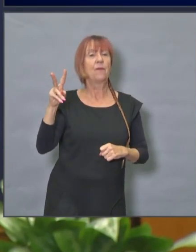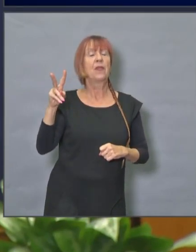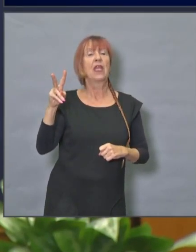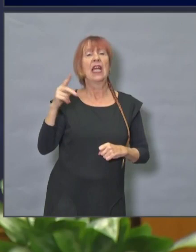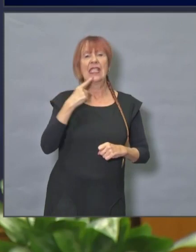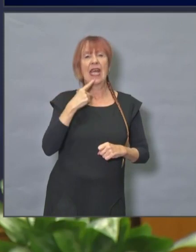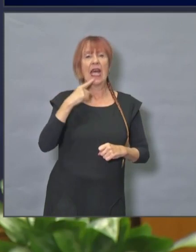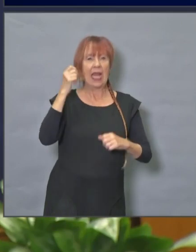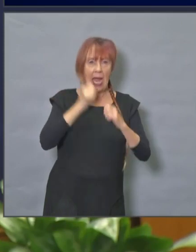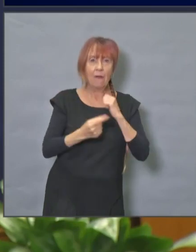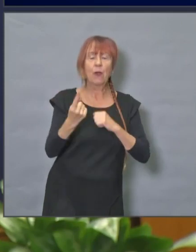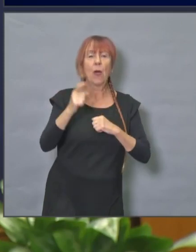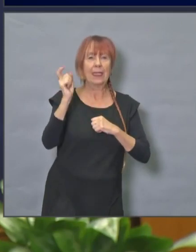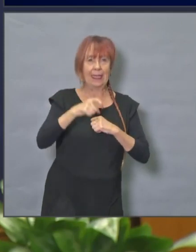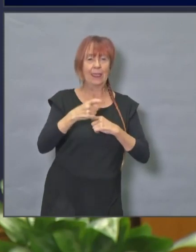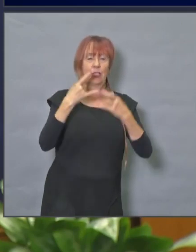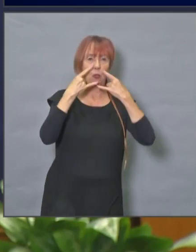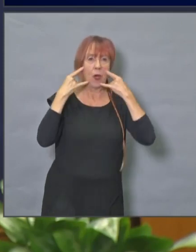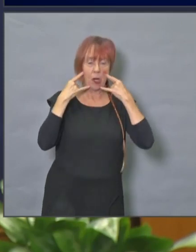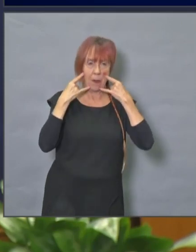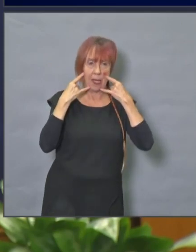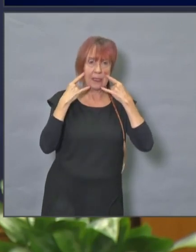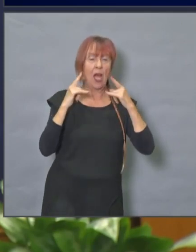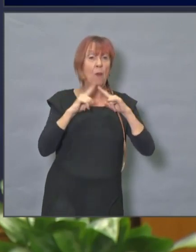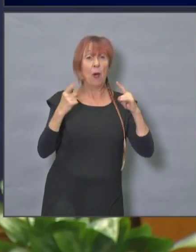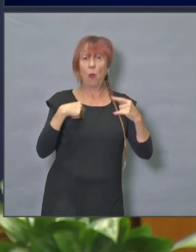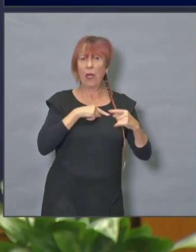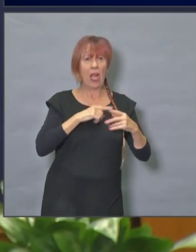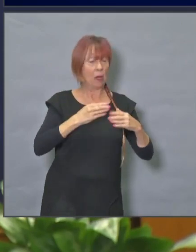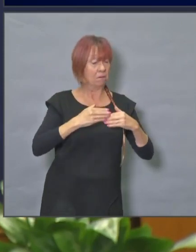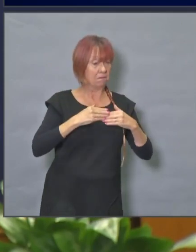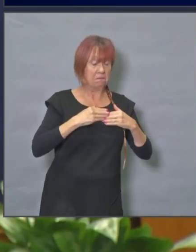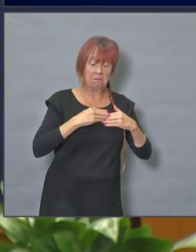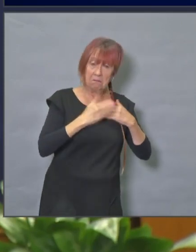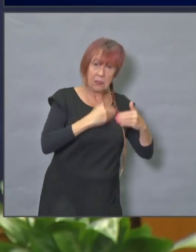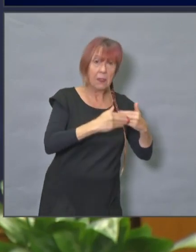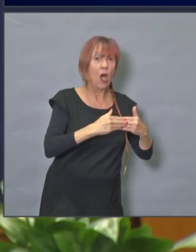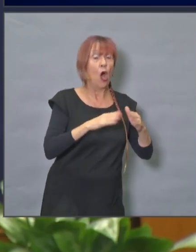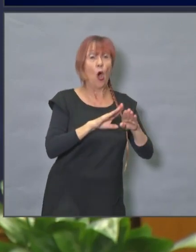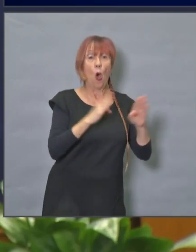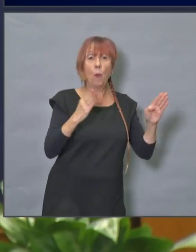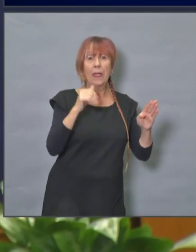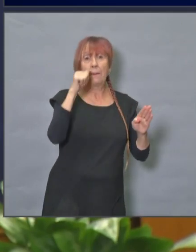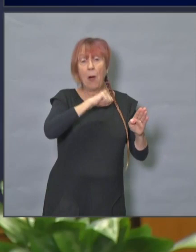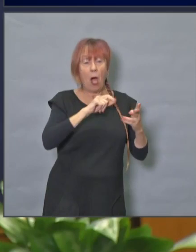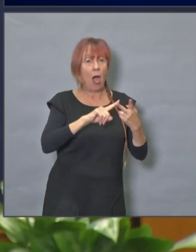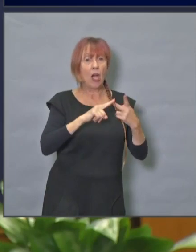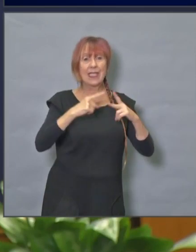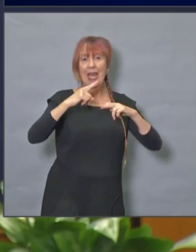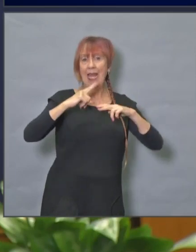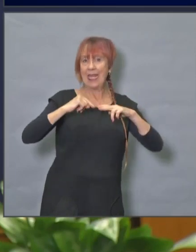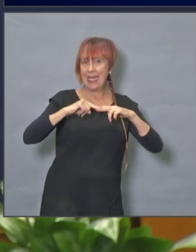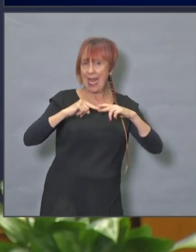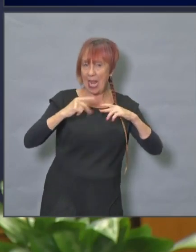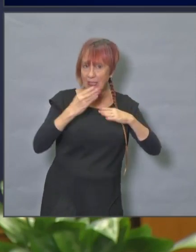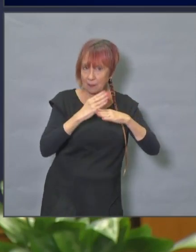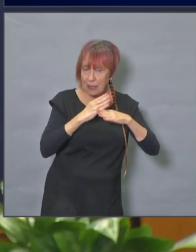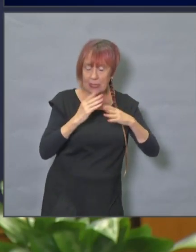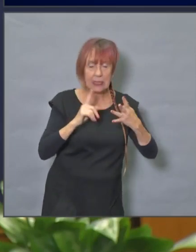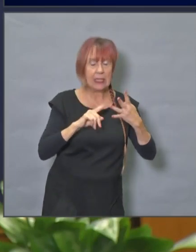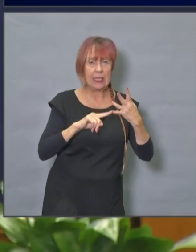moving ahead and opening bars and nail salons and places like